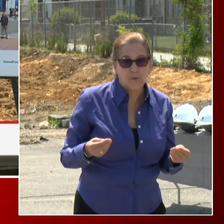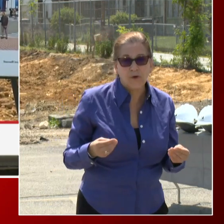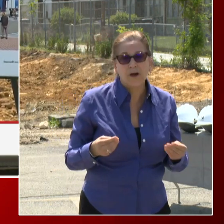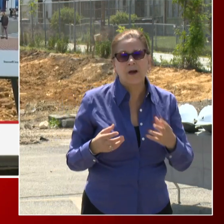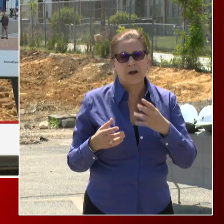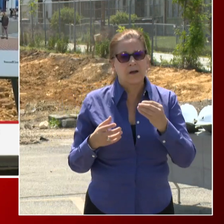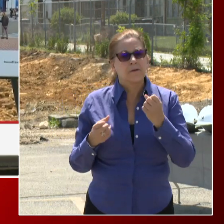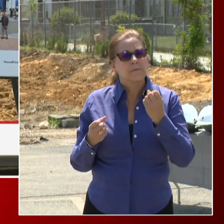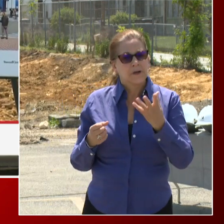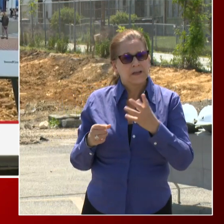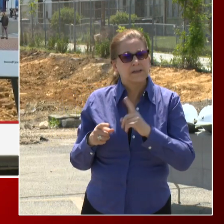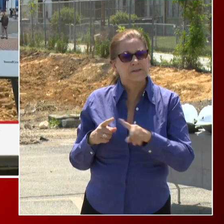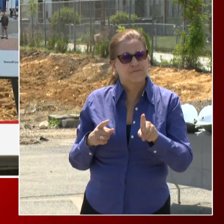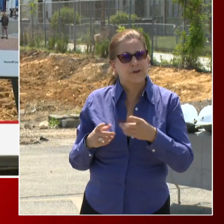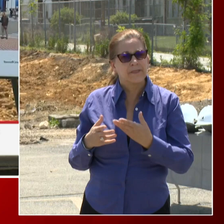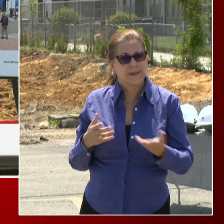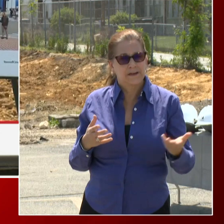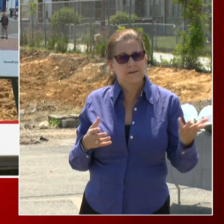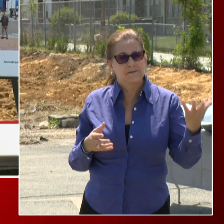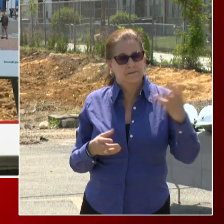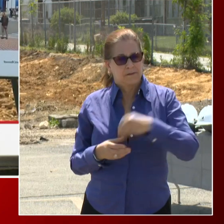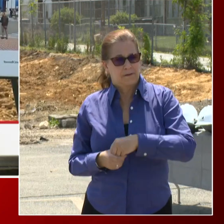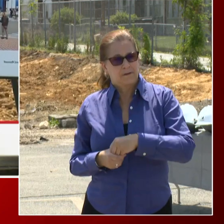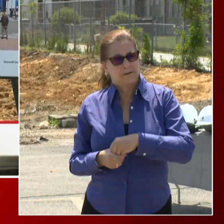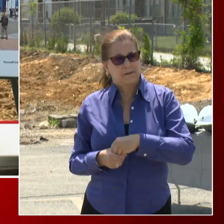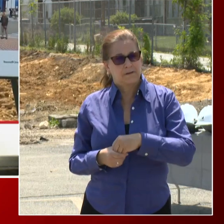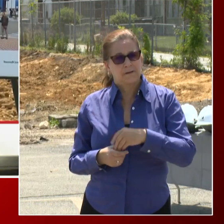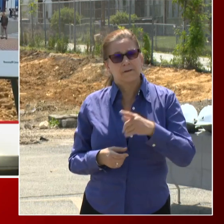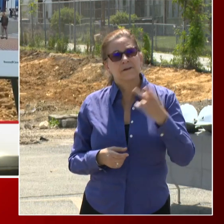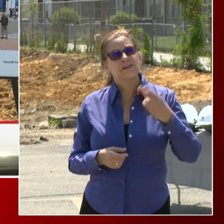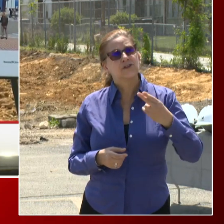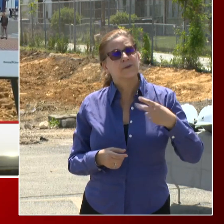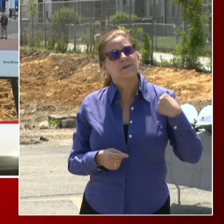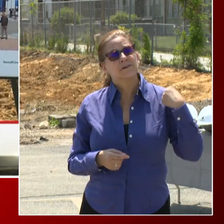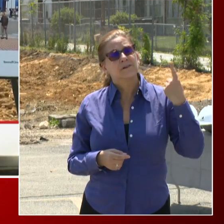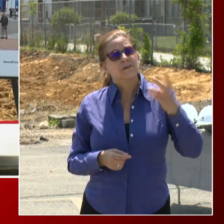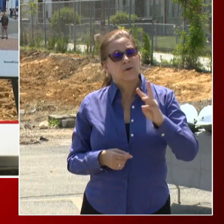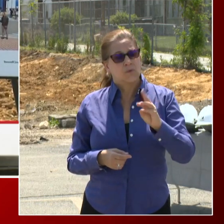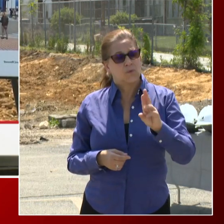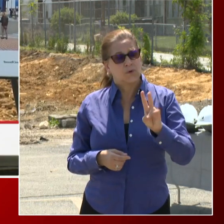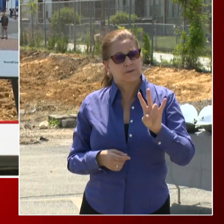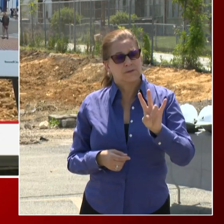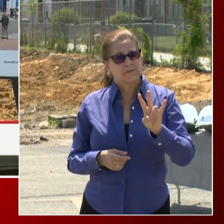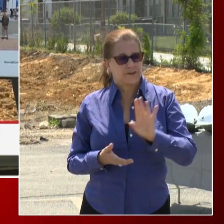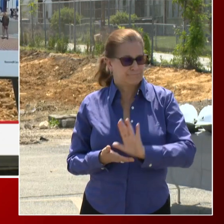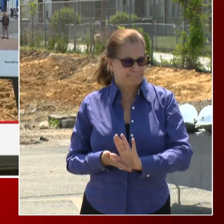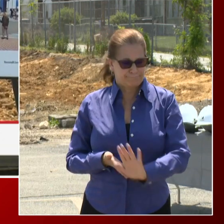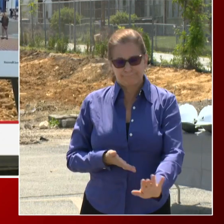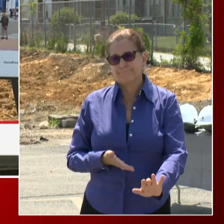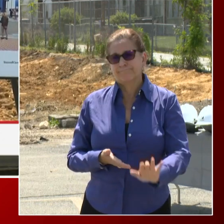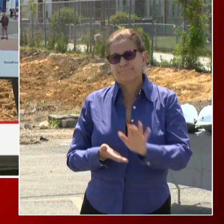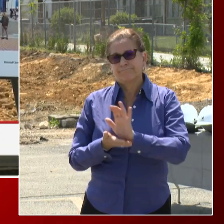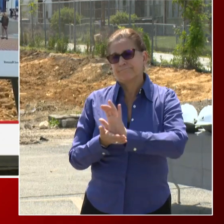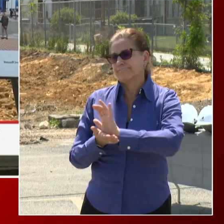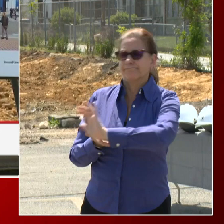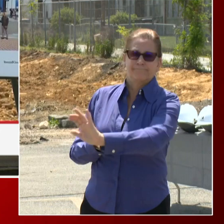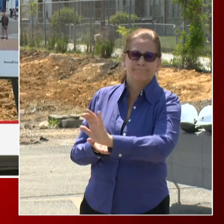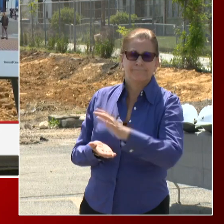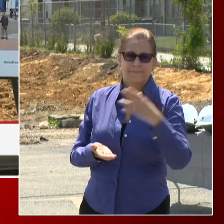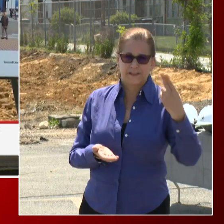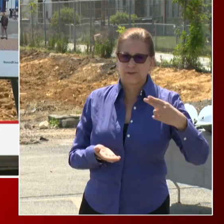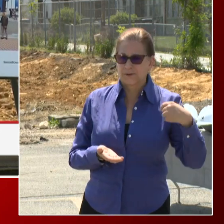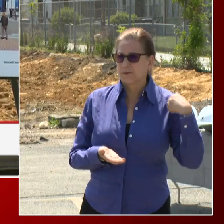about Ward 7 as a place that has been historically underserved from an economic perspective, but that description undersells